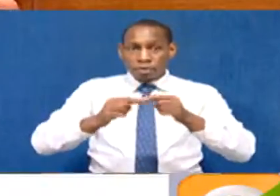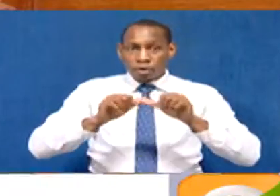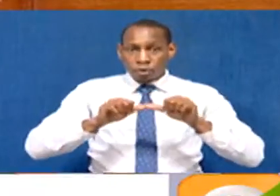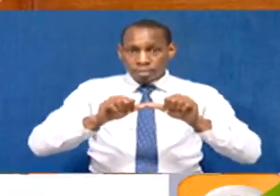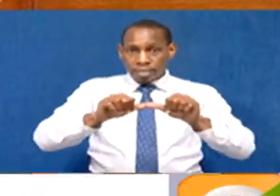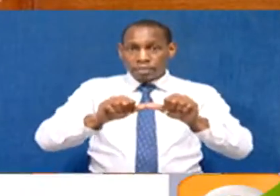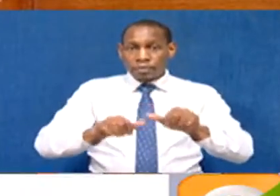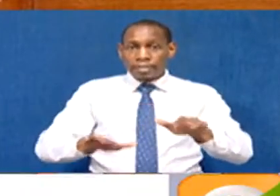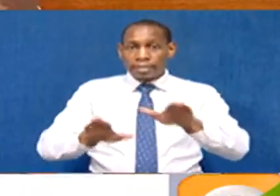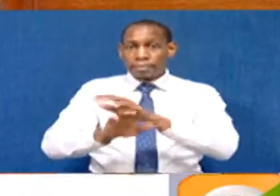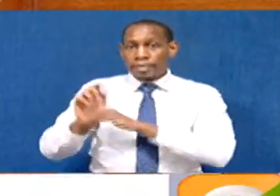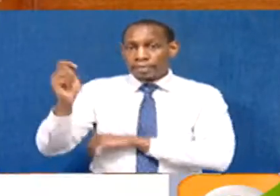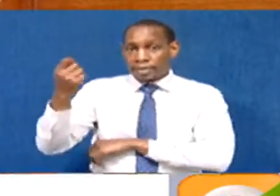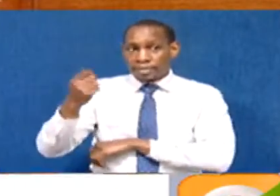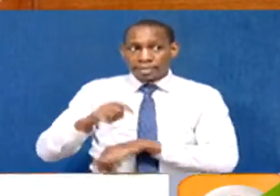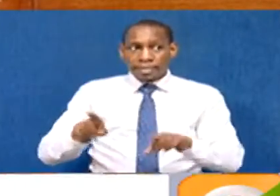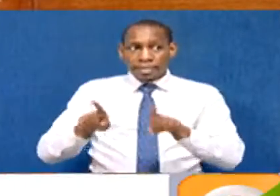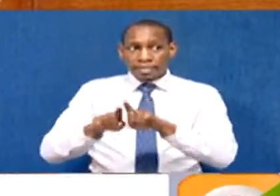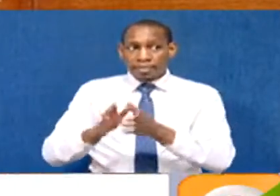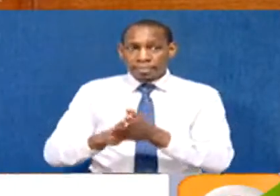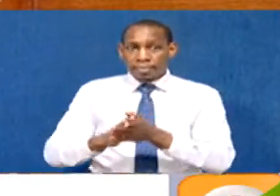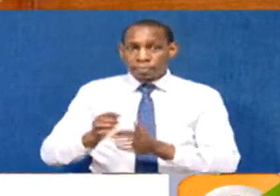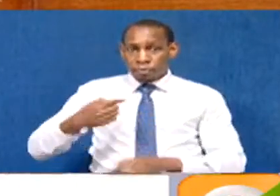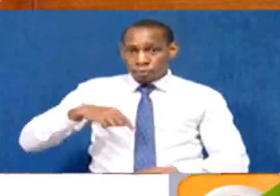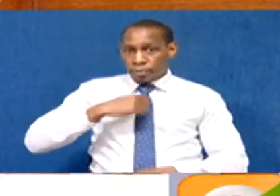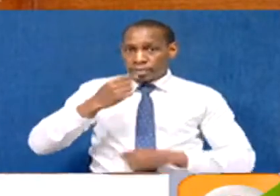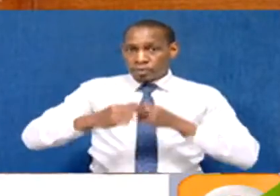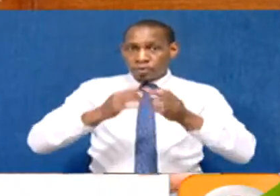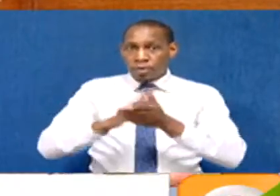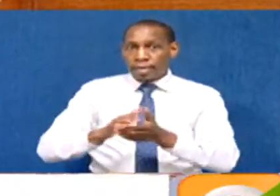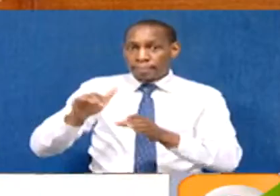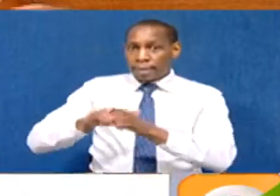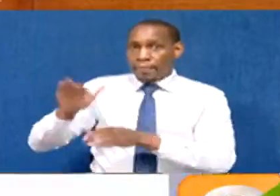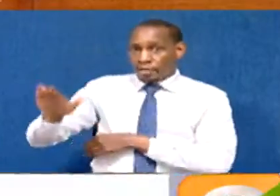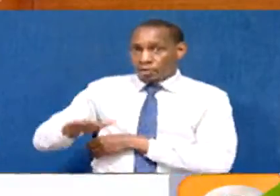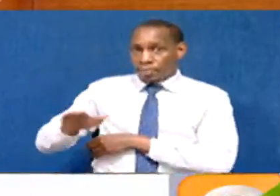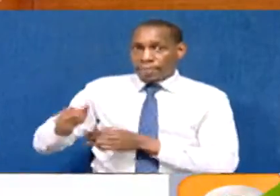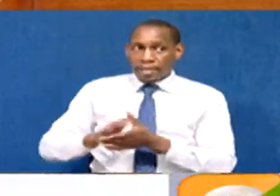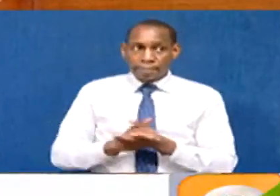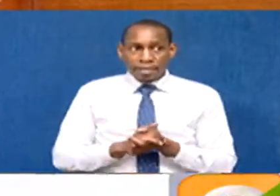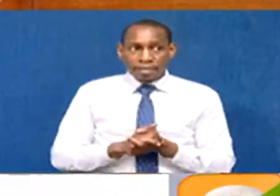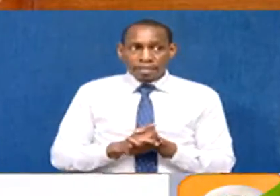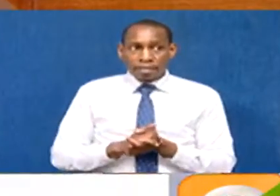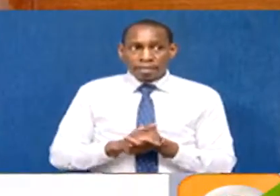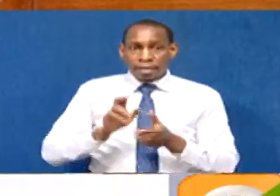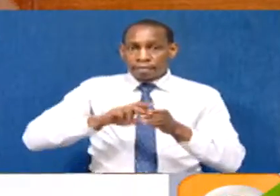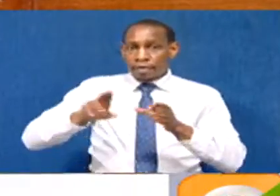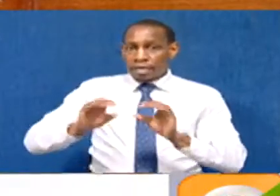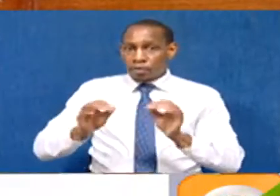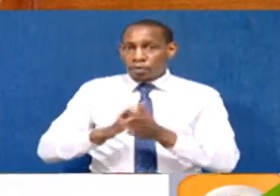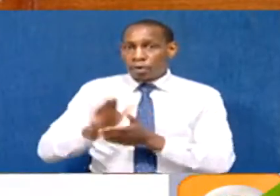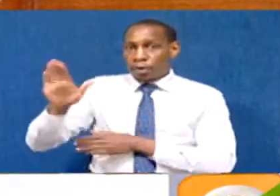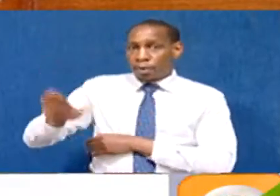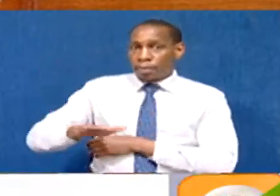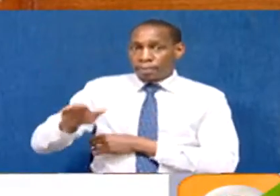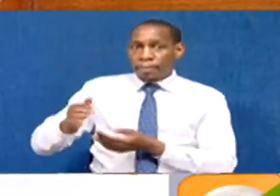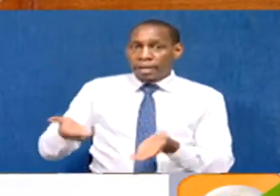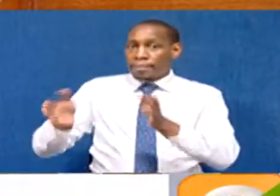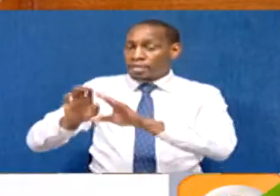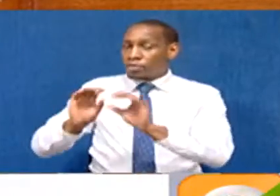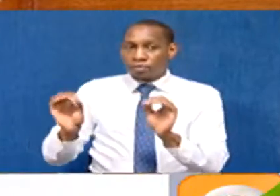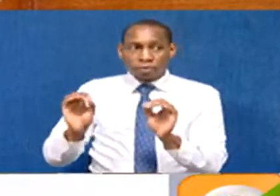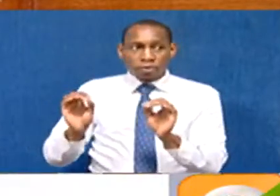sitting deputy president we shall continue being members of parliament. We will not vacate. Parliament does not